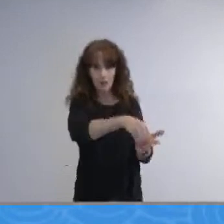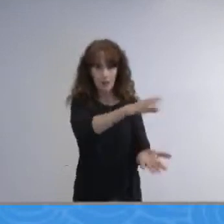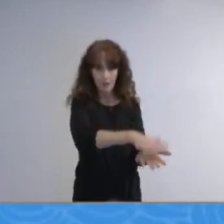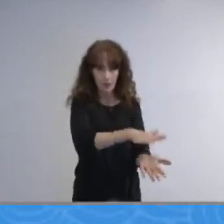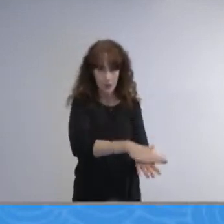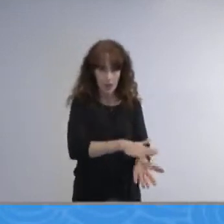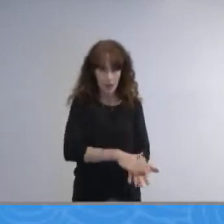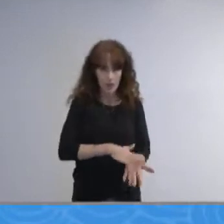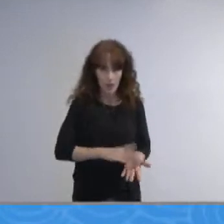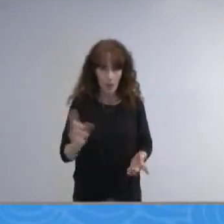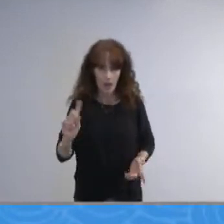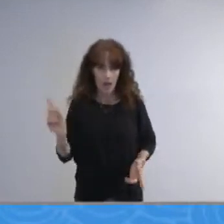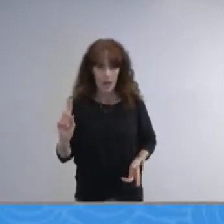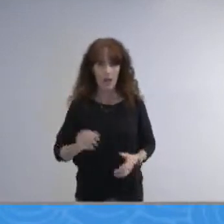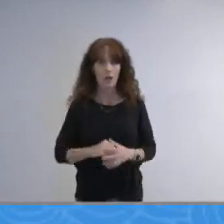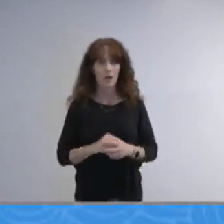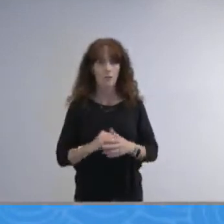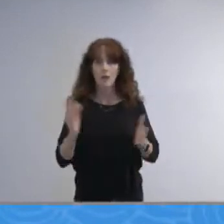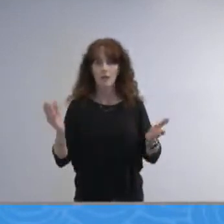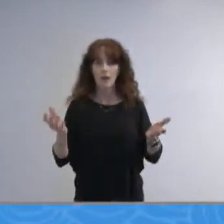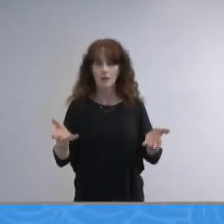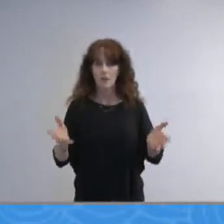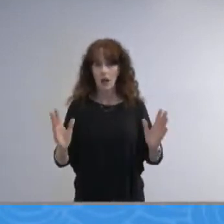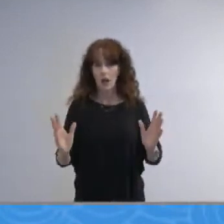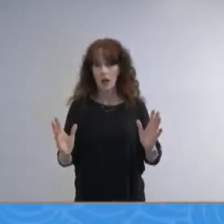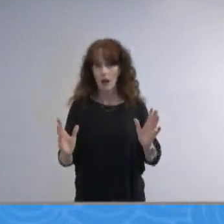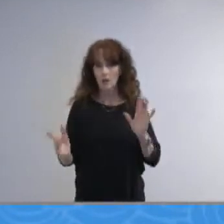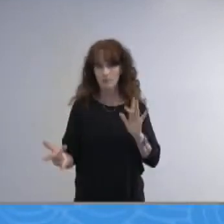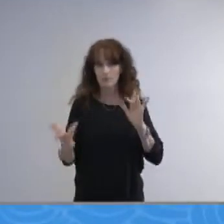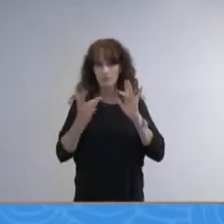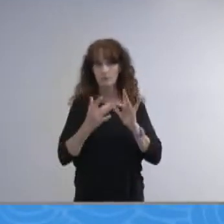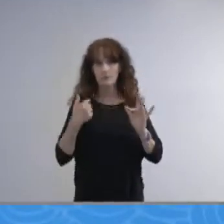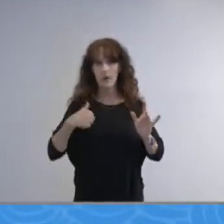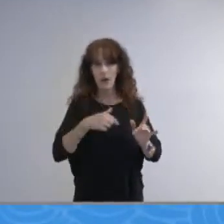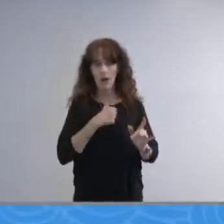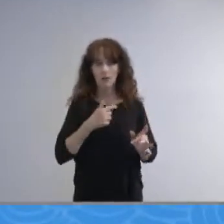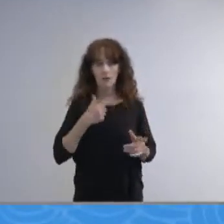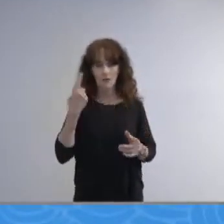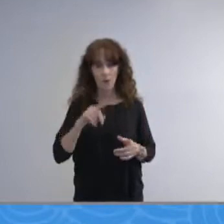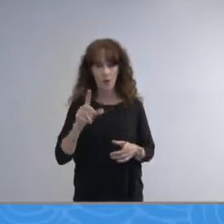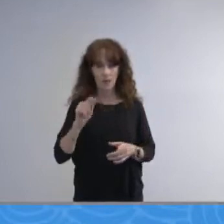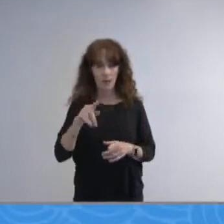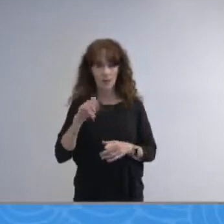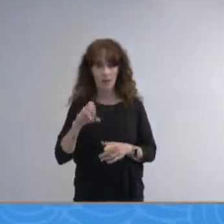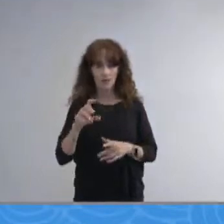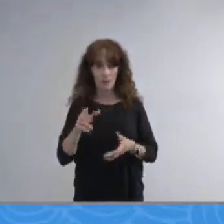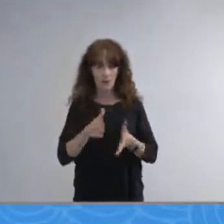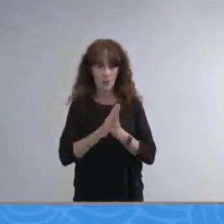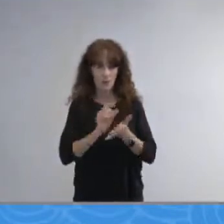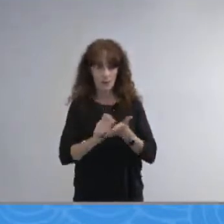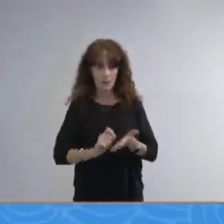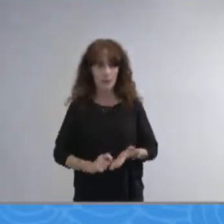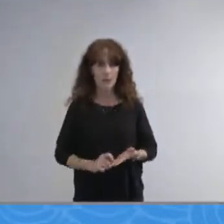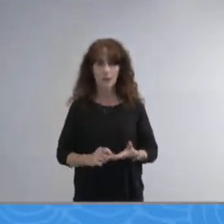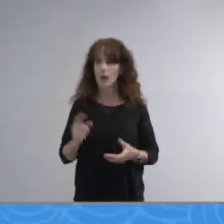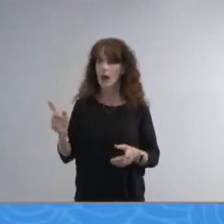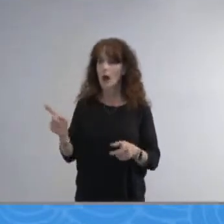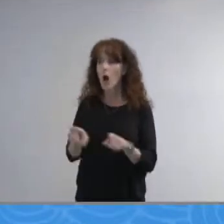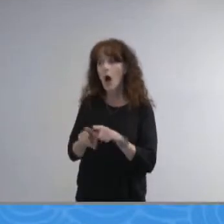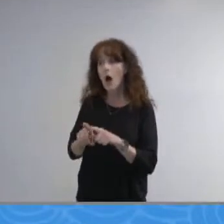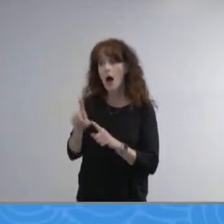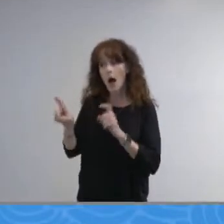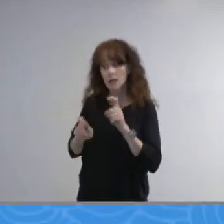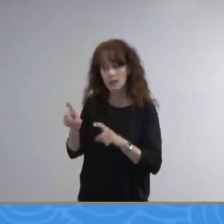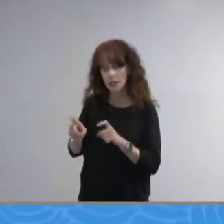recorded? But they're welcome to also reach out to us for a template. Okay. Somebody's also asking if